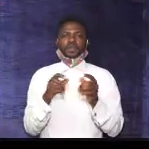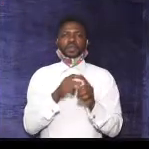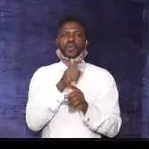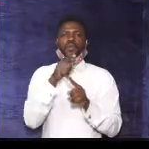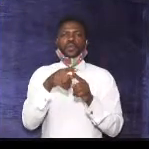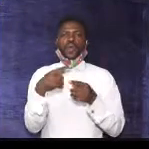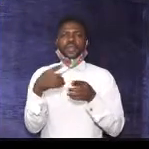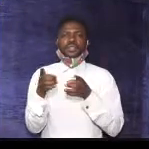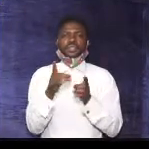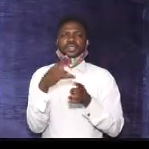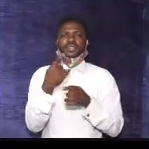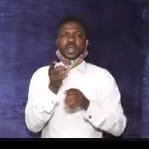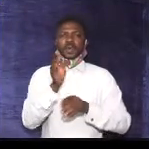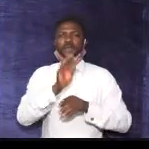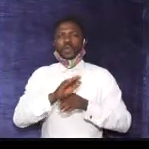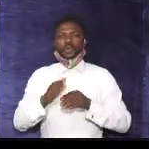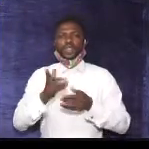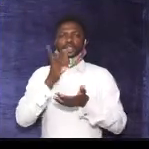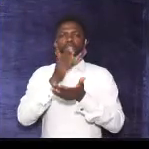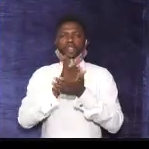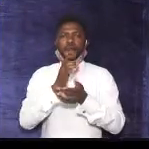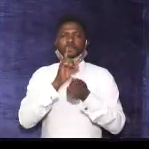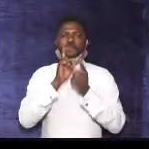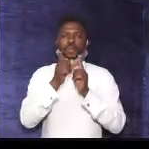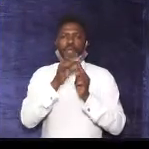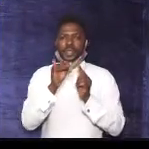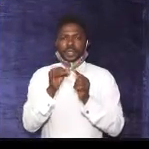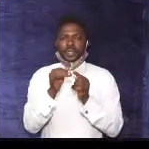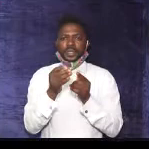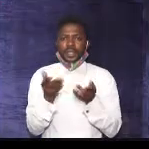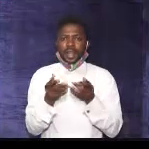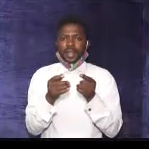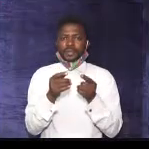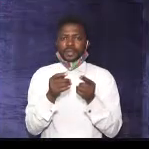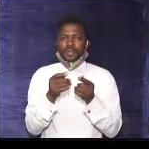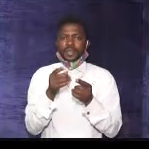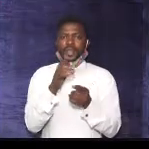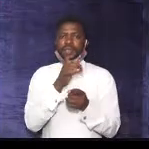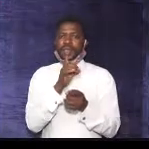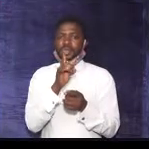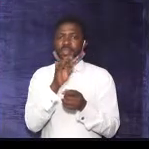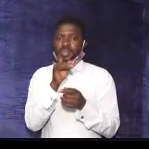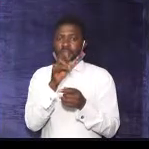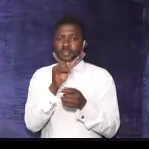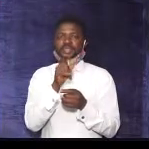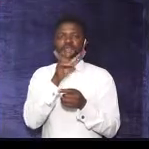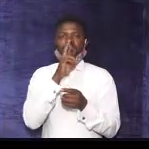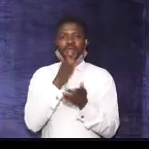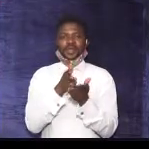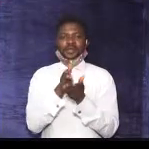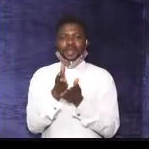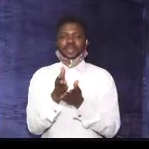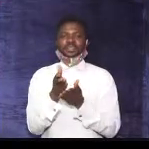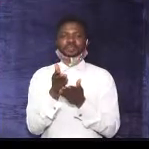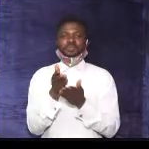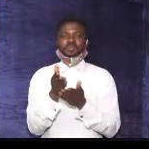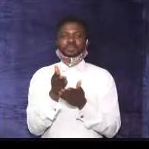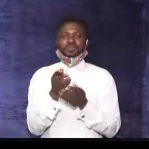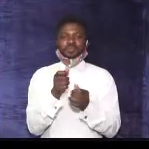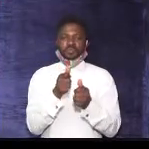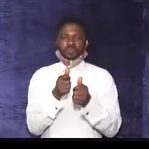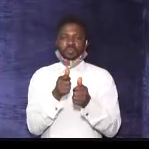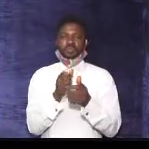When did the pupils stop talking? Here. Deji, you're right. Good job,